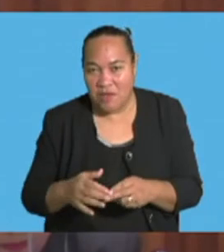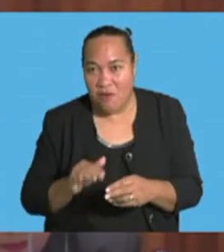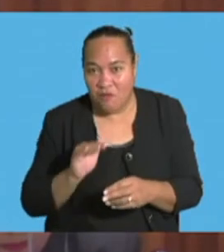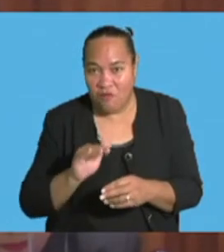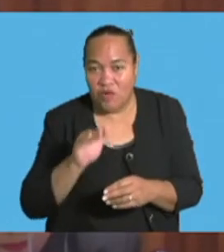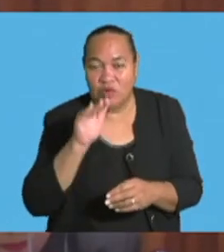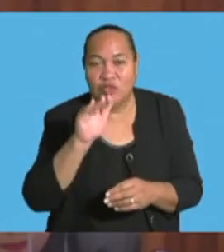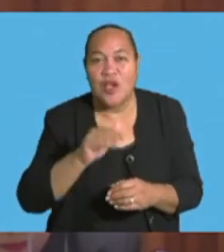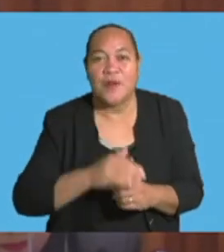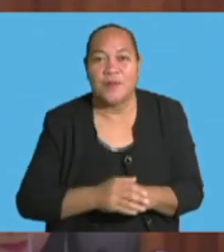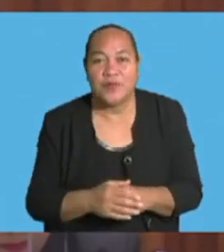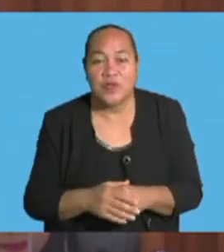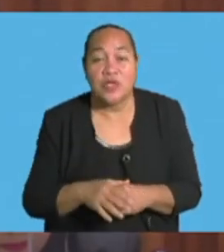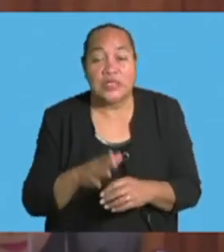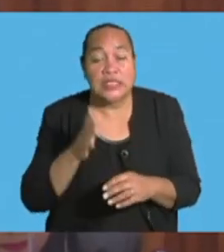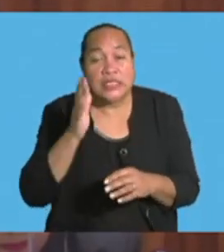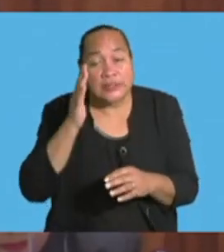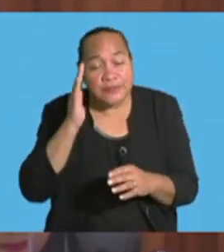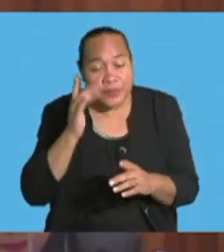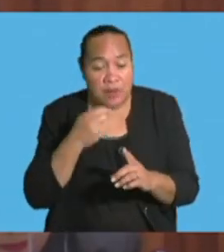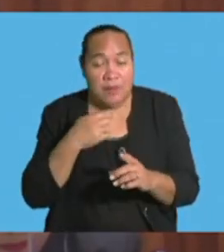Sidetracking from this, Mr. Speaker, sir,